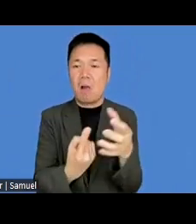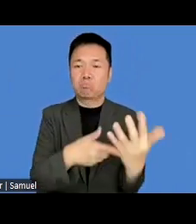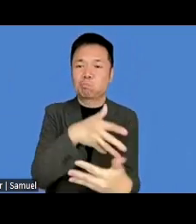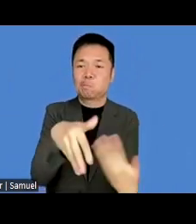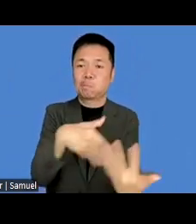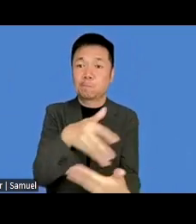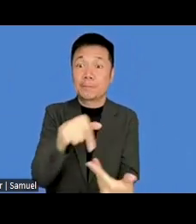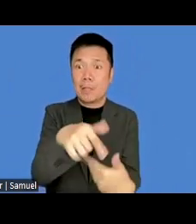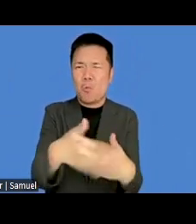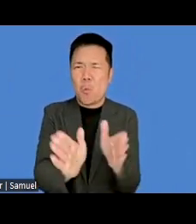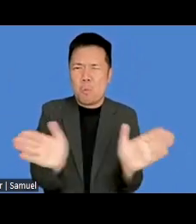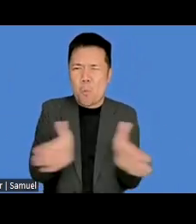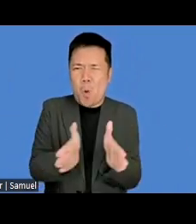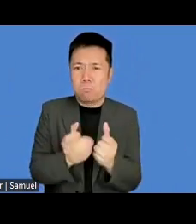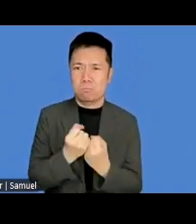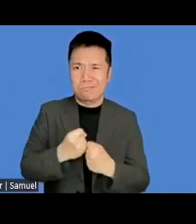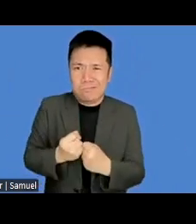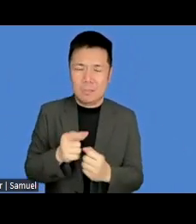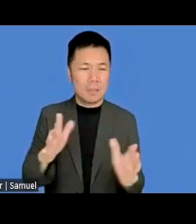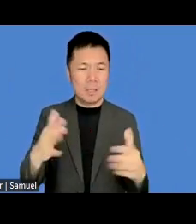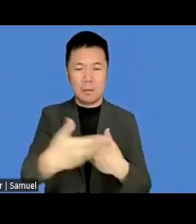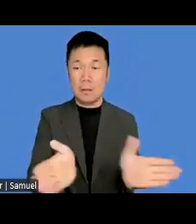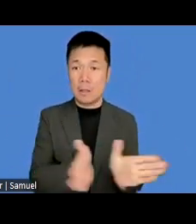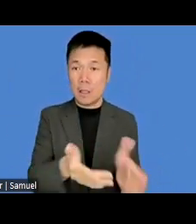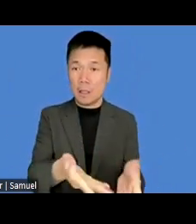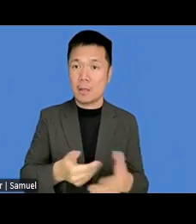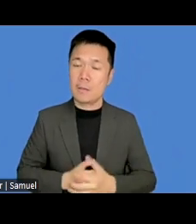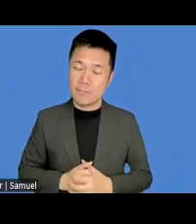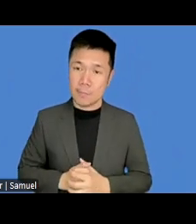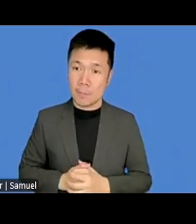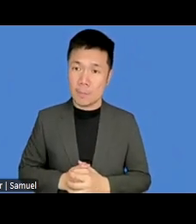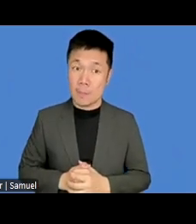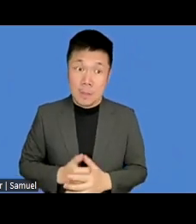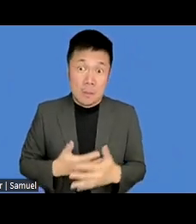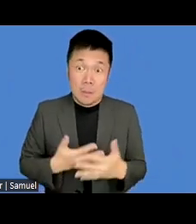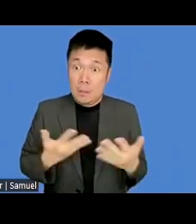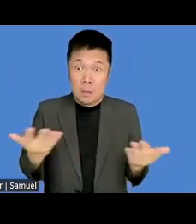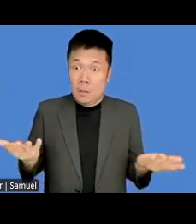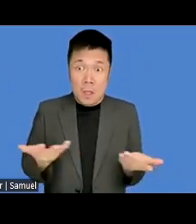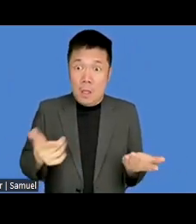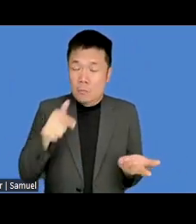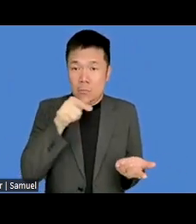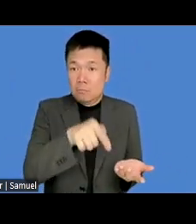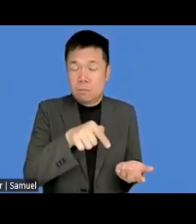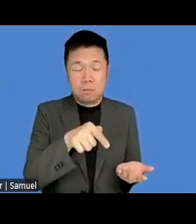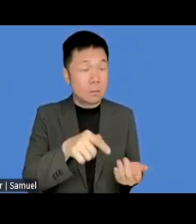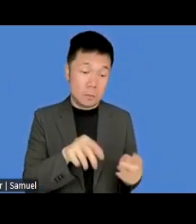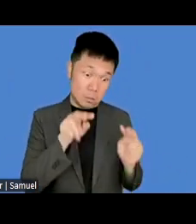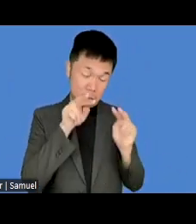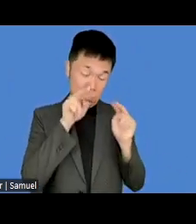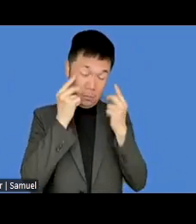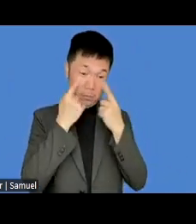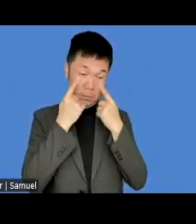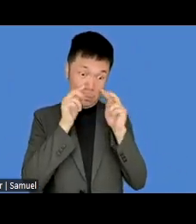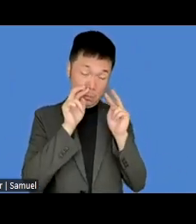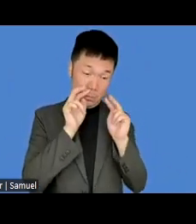room. So what are going to do the authorities about these institutions? What we found is they're going to